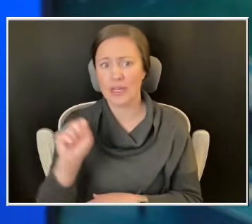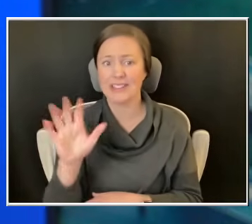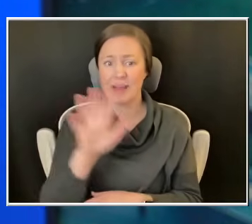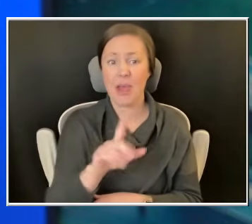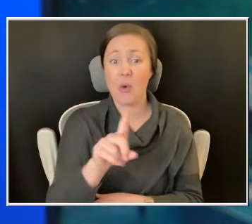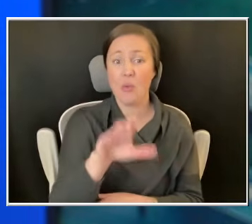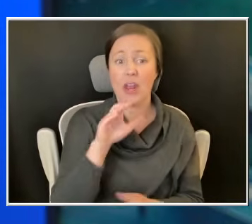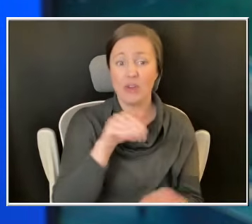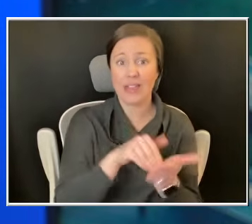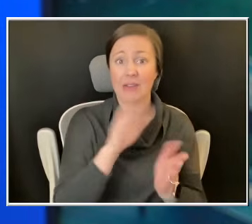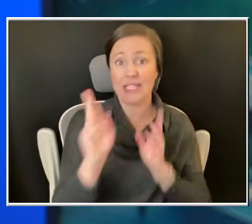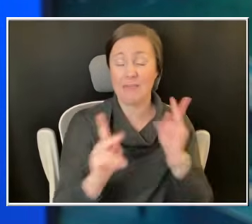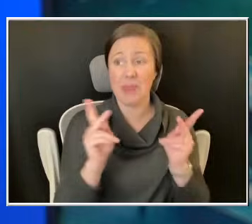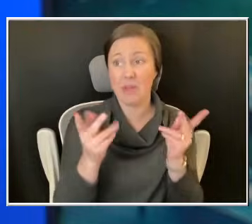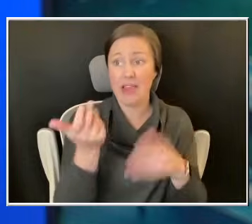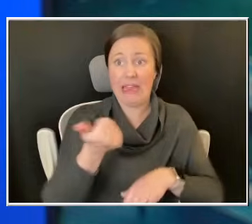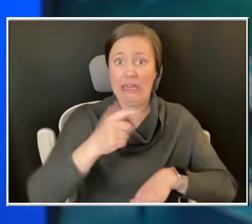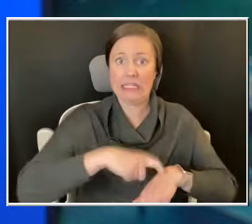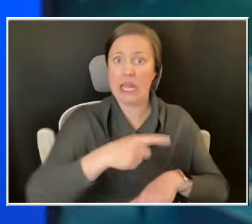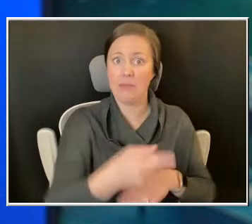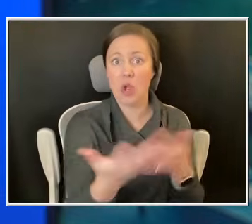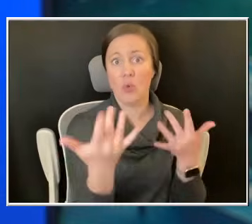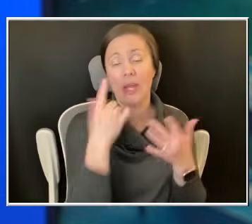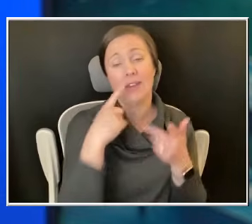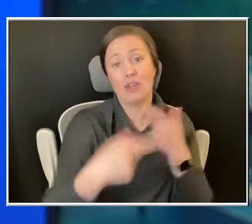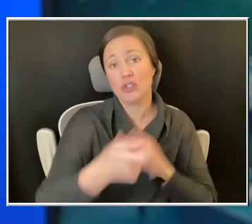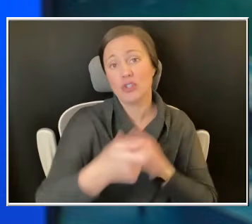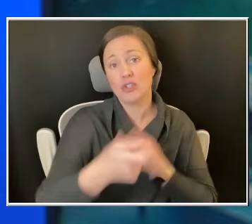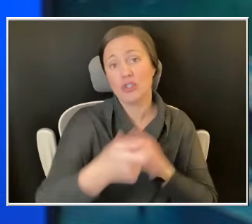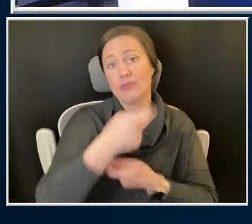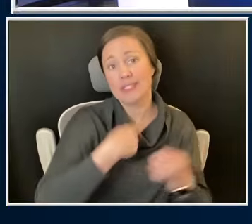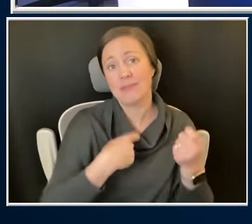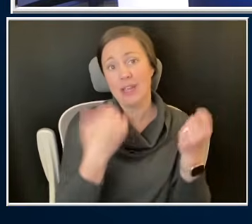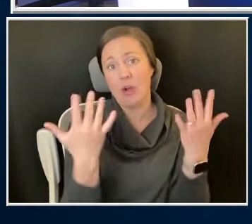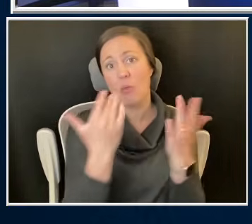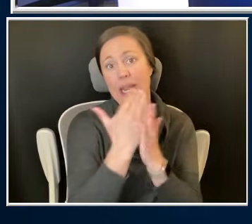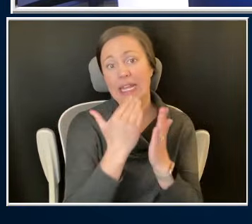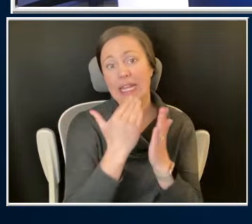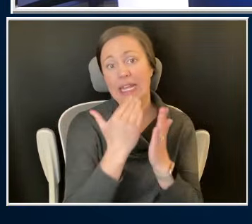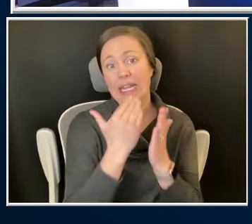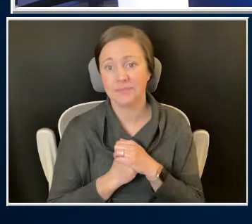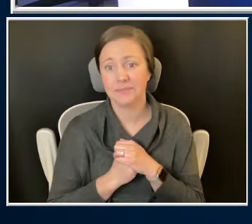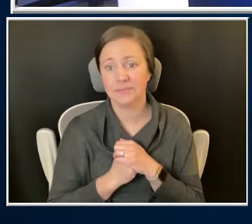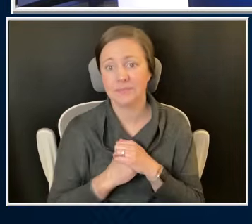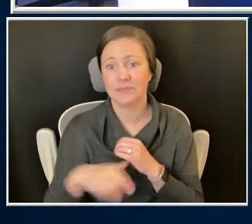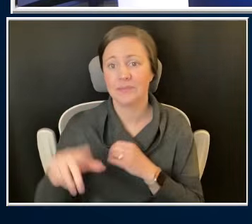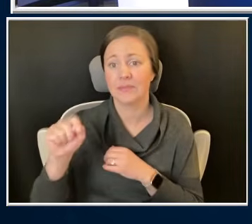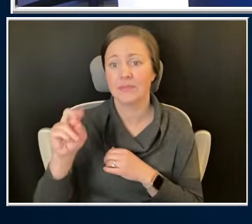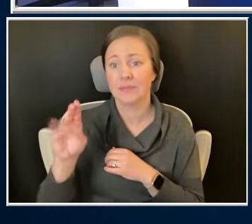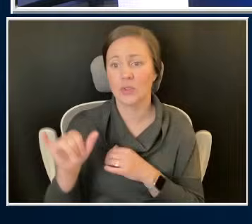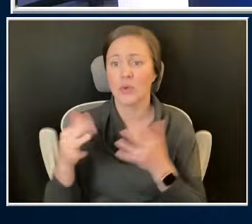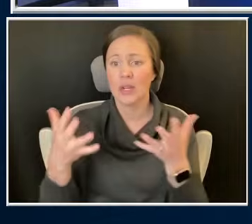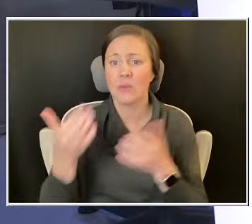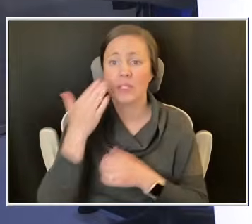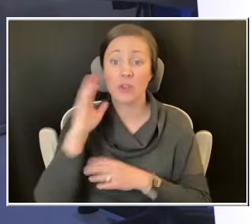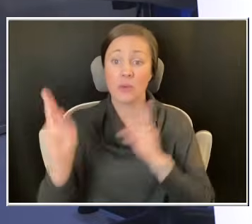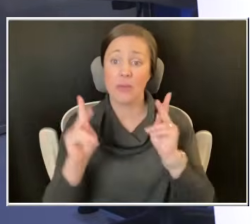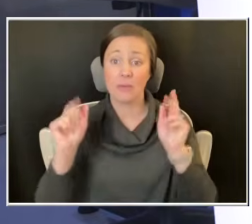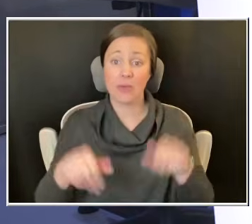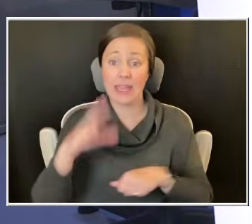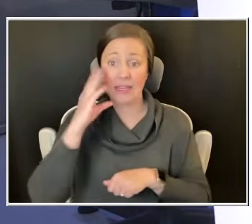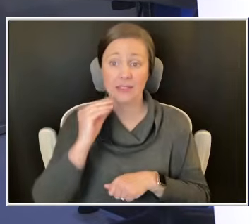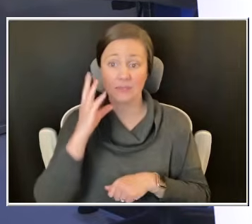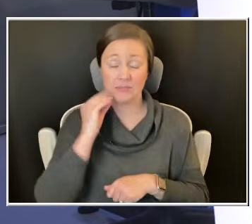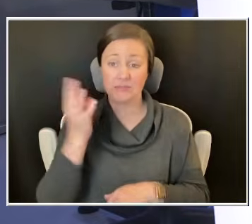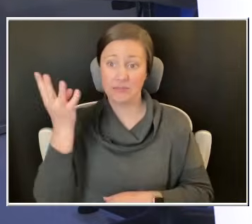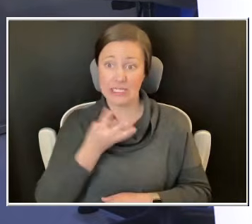are waiting for transplants on waiting lists. Tony wants to know if people can ever undergo dialysis and kidneys actually